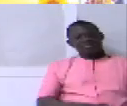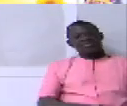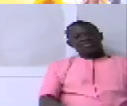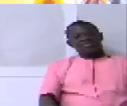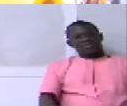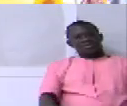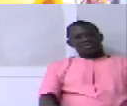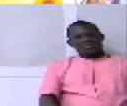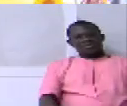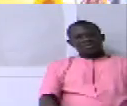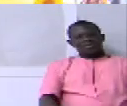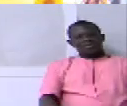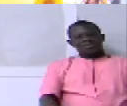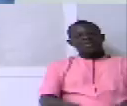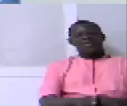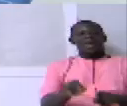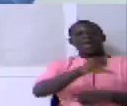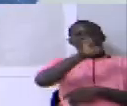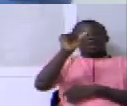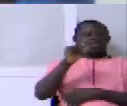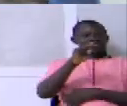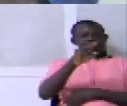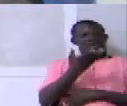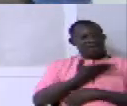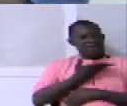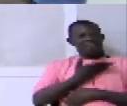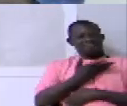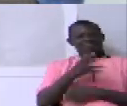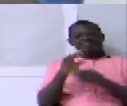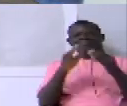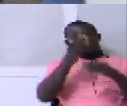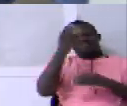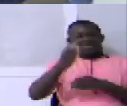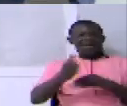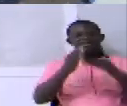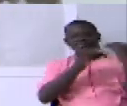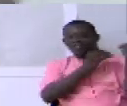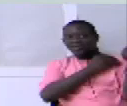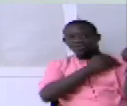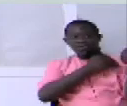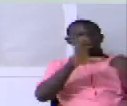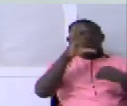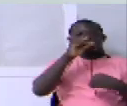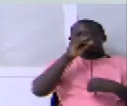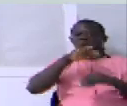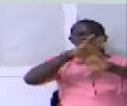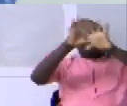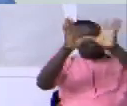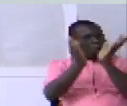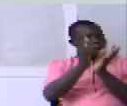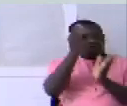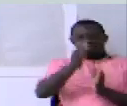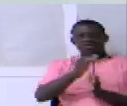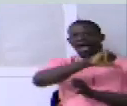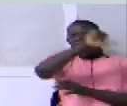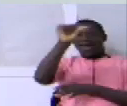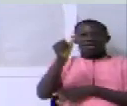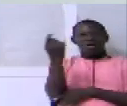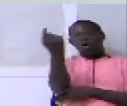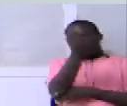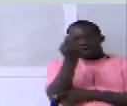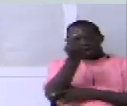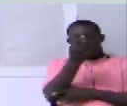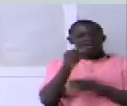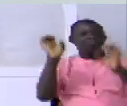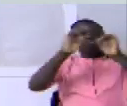ukali kilimo koto. Yes, sir. And you still have an obligation to speak the whole truth and nothing but the truth. Ado nyimu